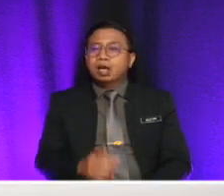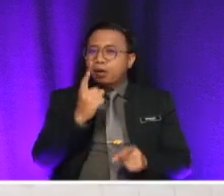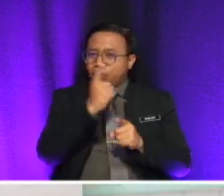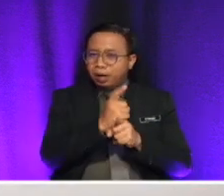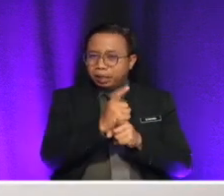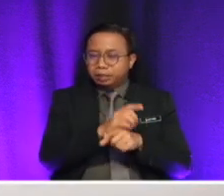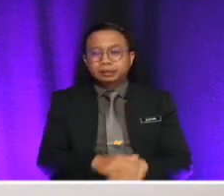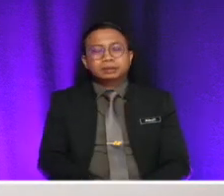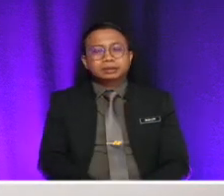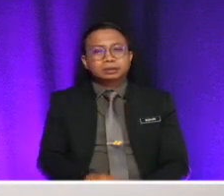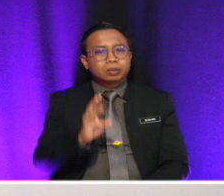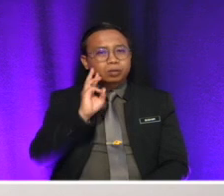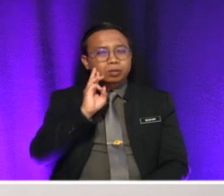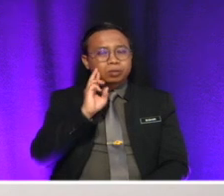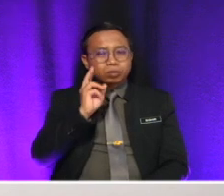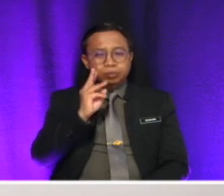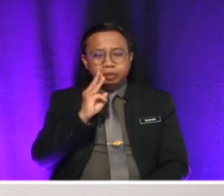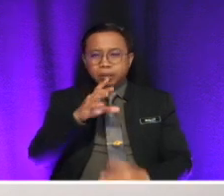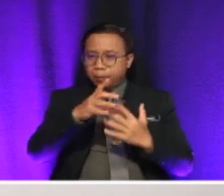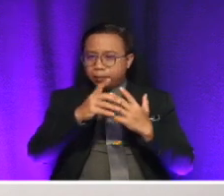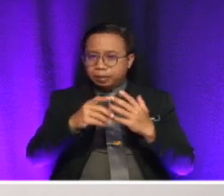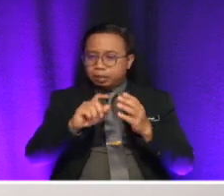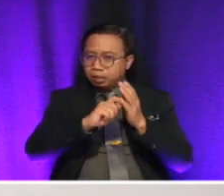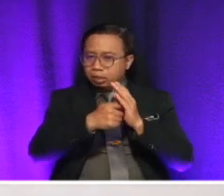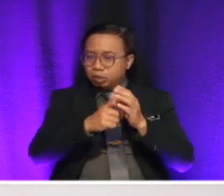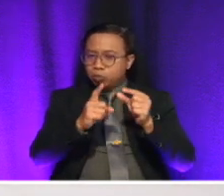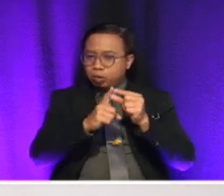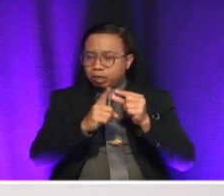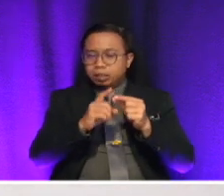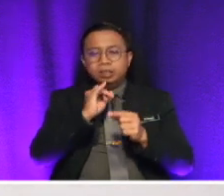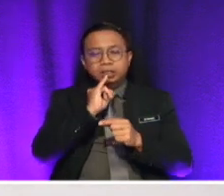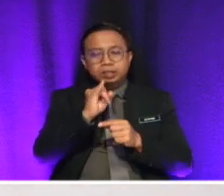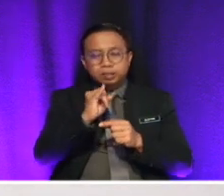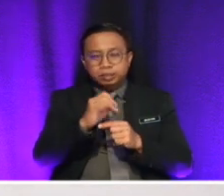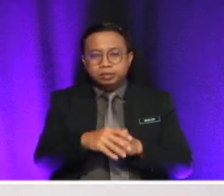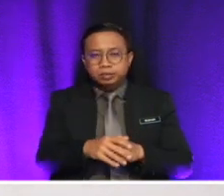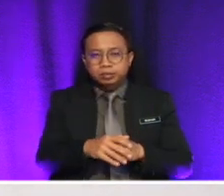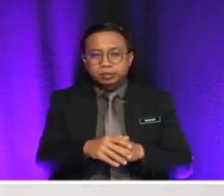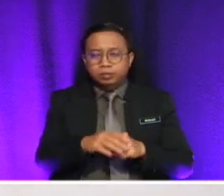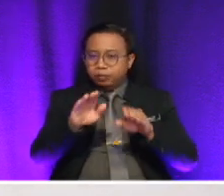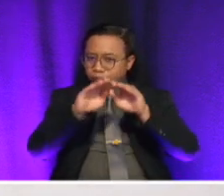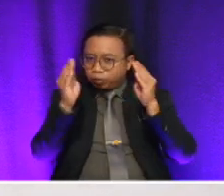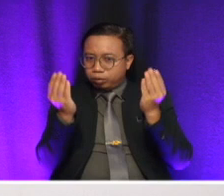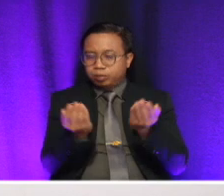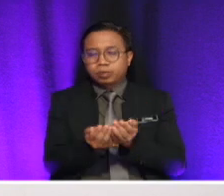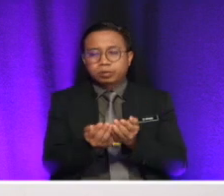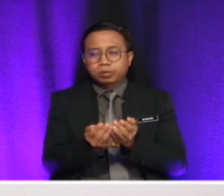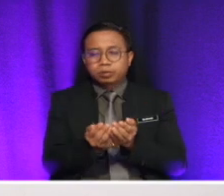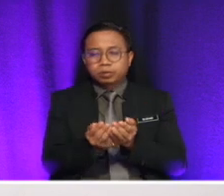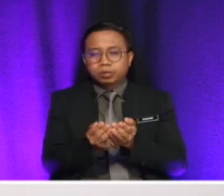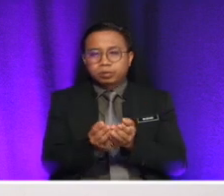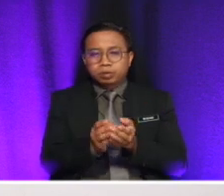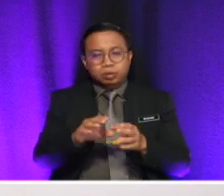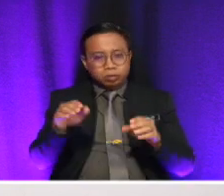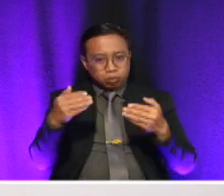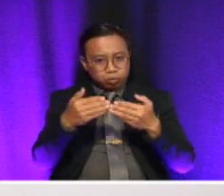Okay, so Rowena picked her answer because her keyword here, she picked a keyword to identify her answer, which is the word football. And it continue